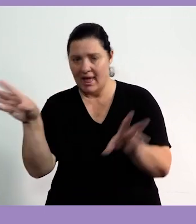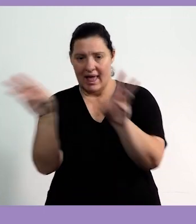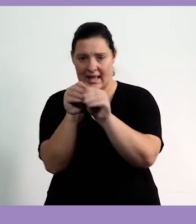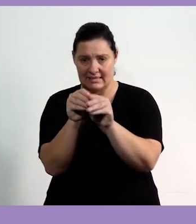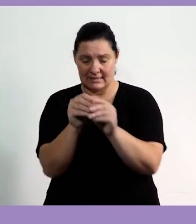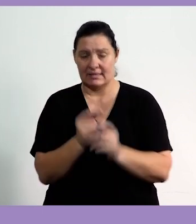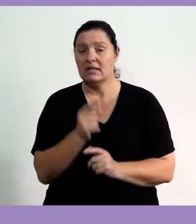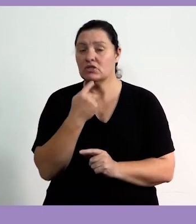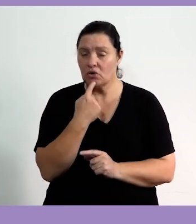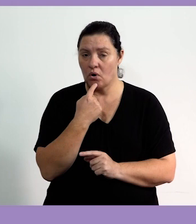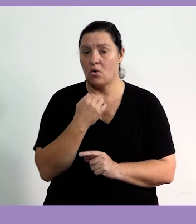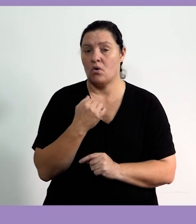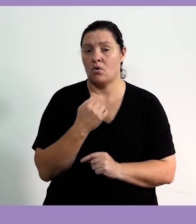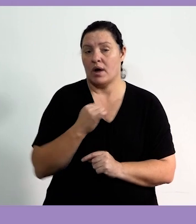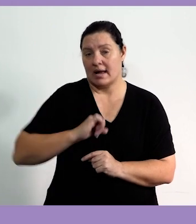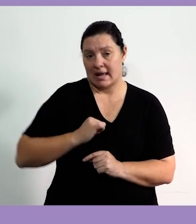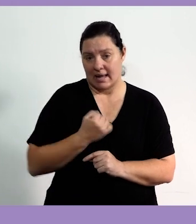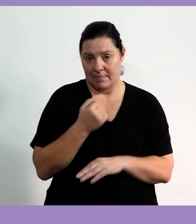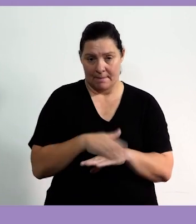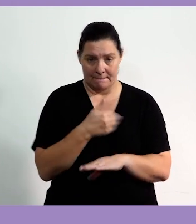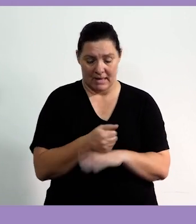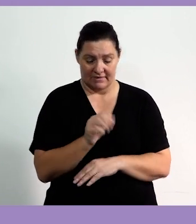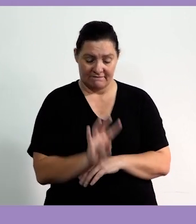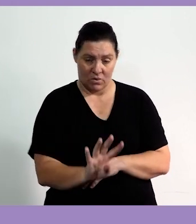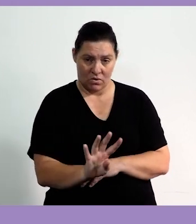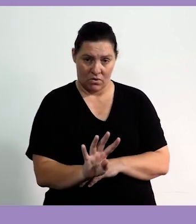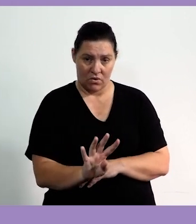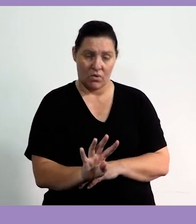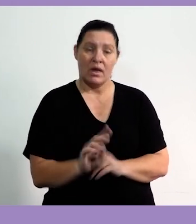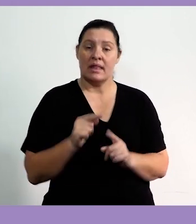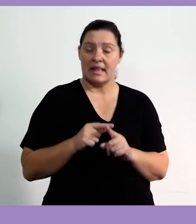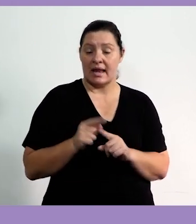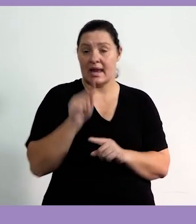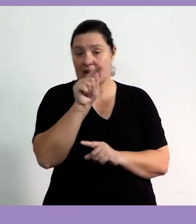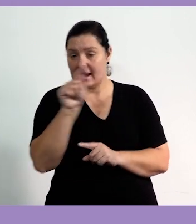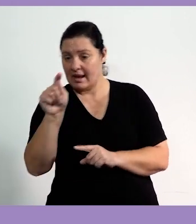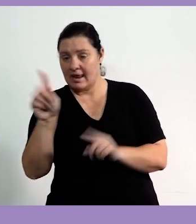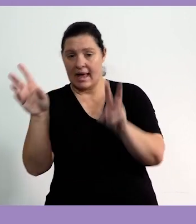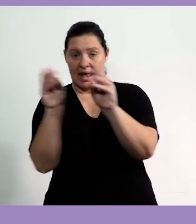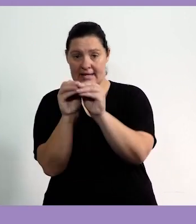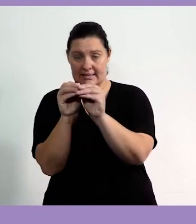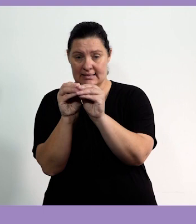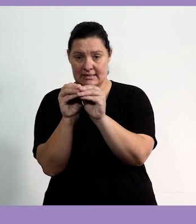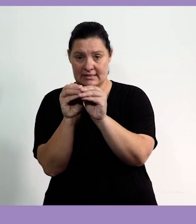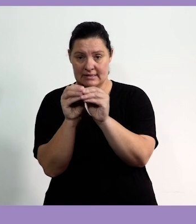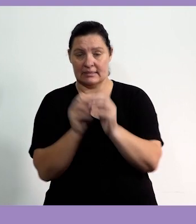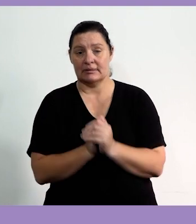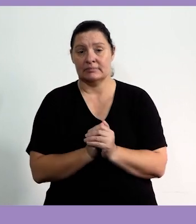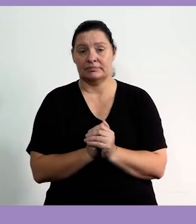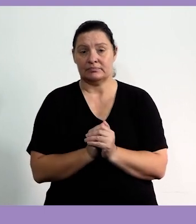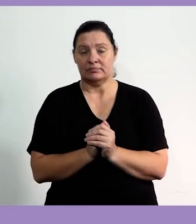the exponents. So I am going to keep this base 4 and I'm going to add